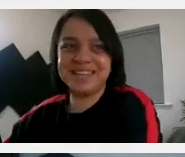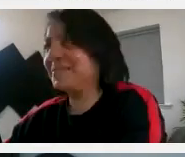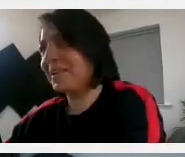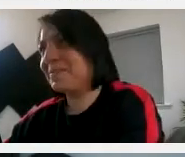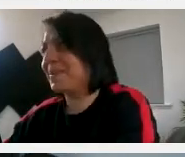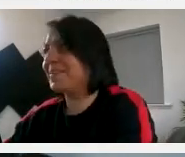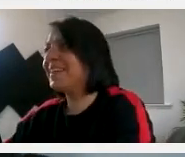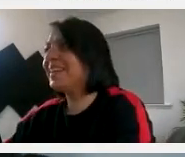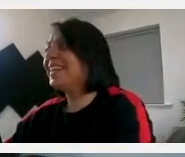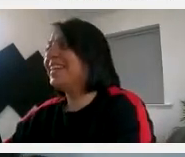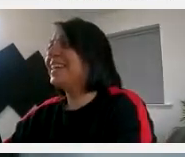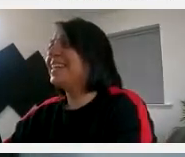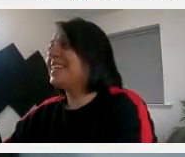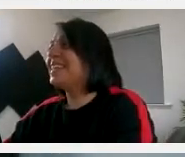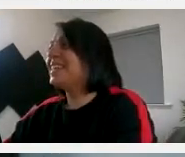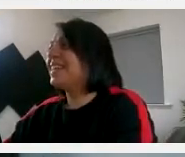You're making me proud.